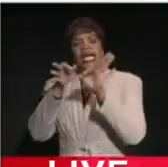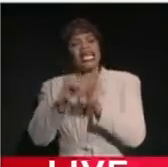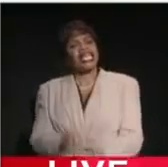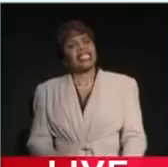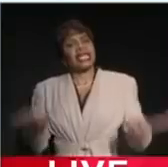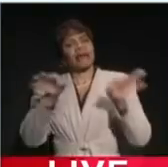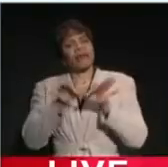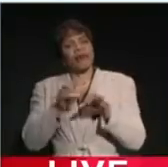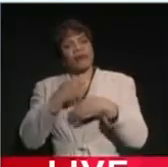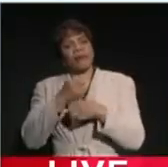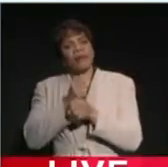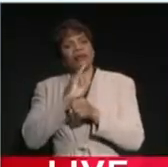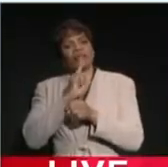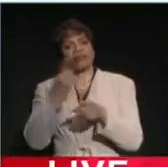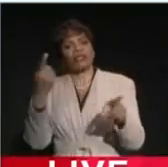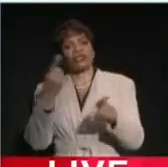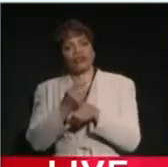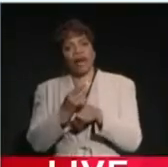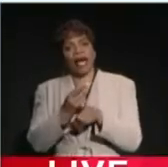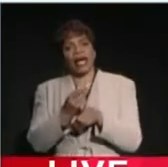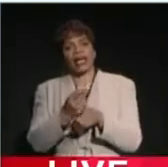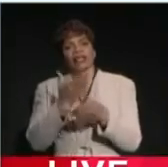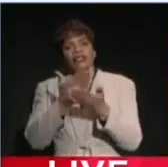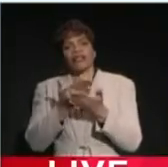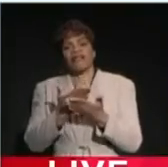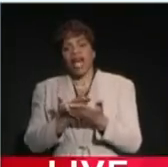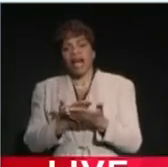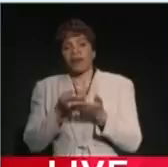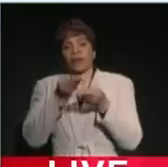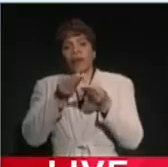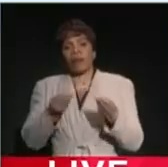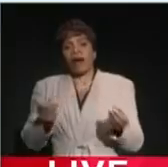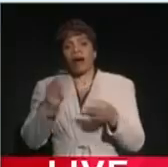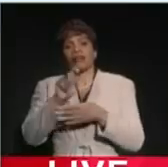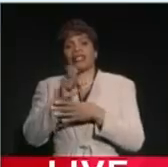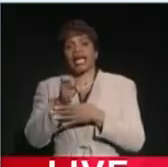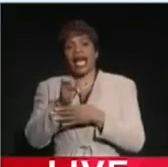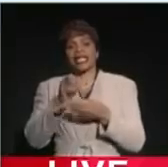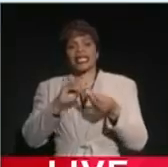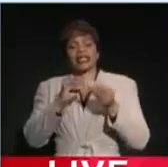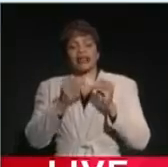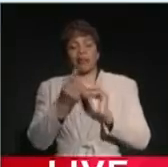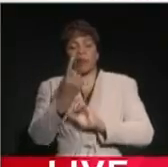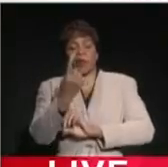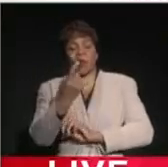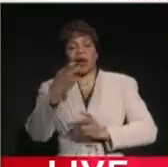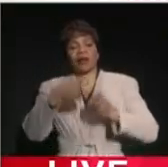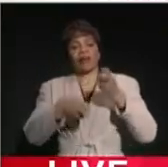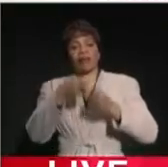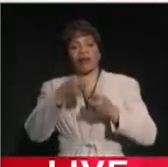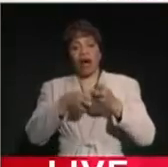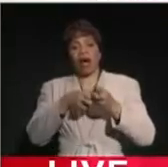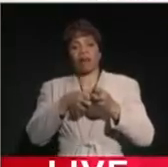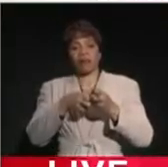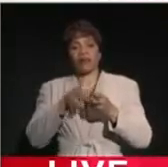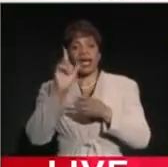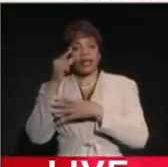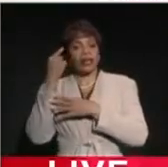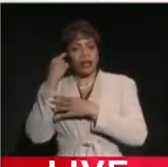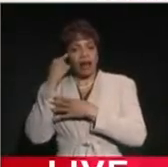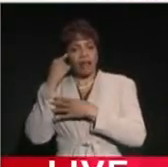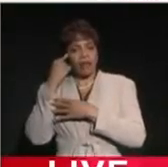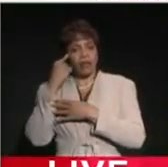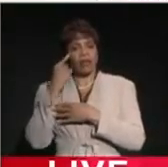this right. In fact, I would say that second to property taxes, it is the number one problem that will be facing the governor going forward.